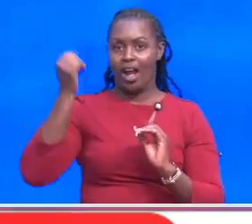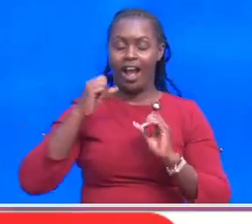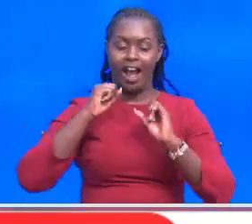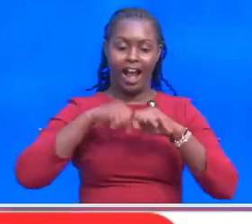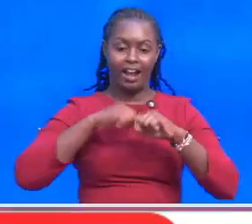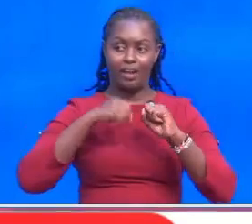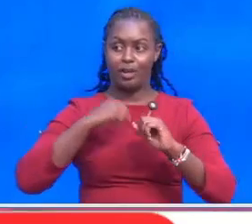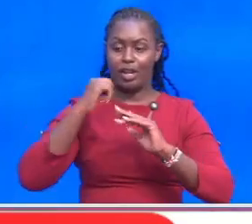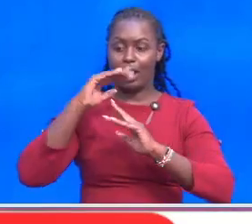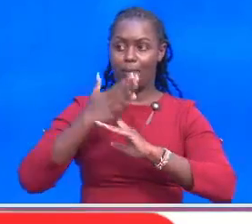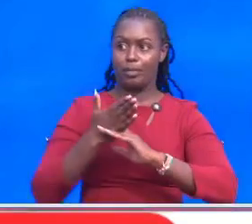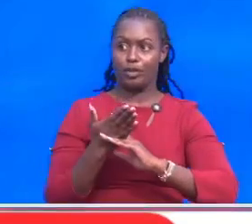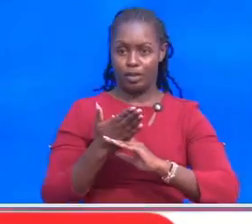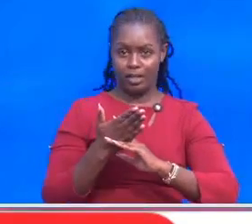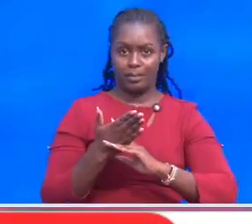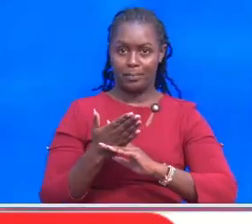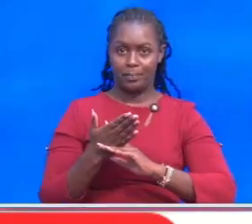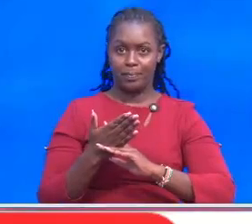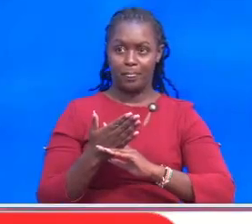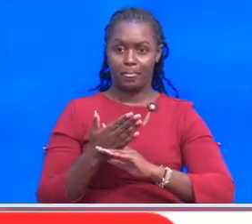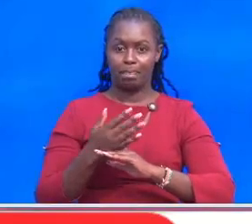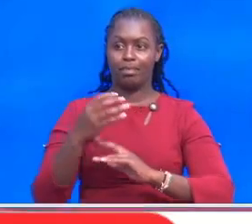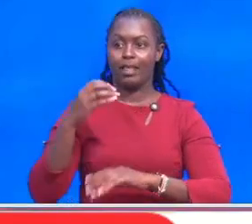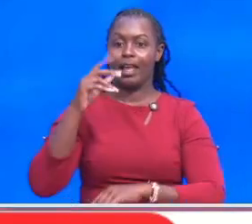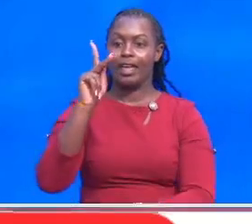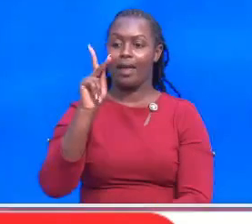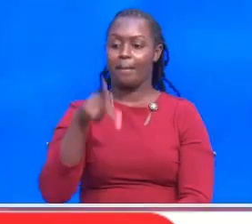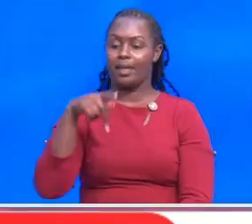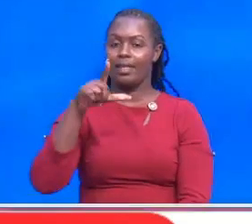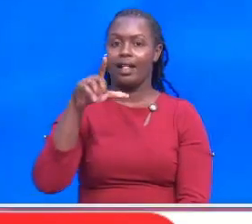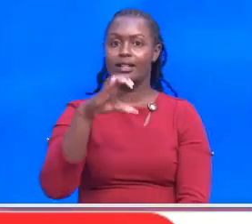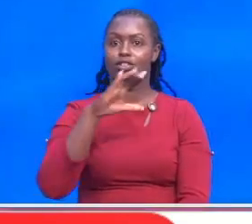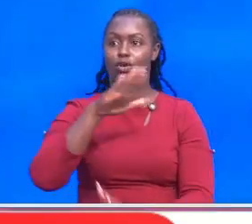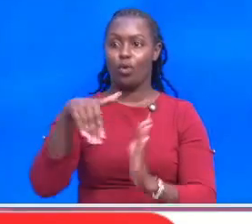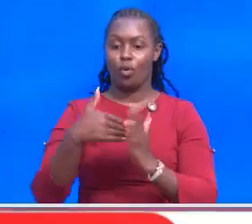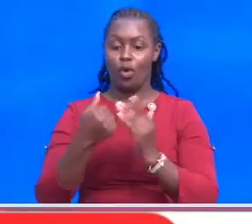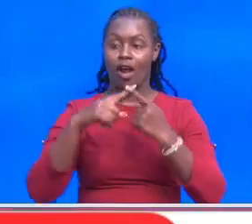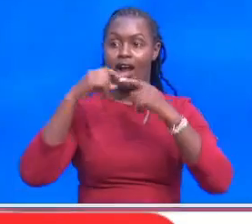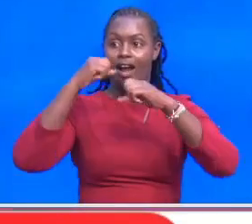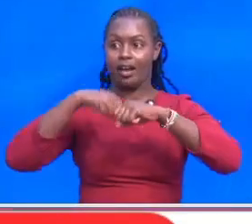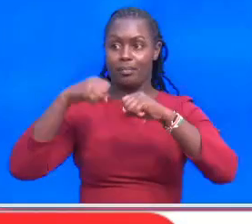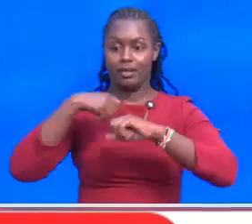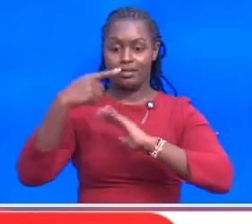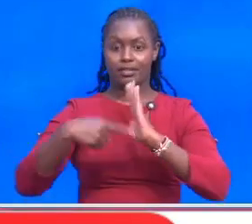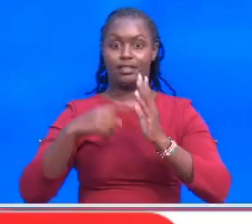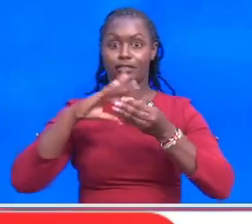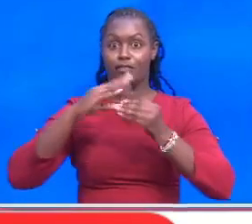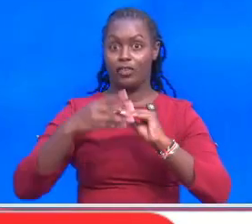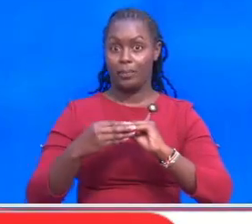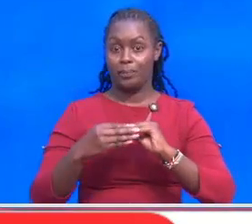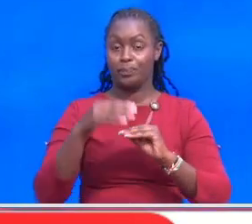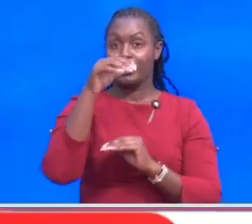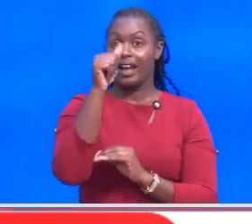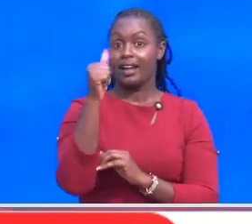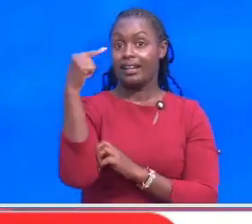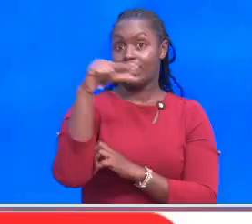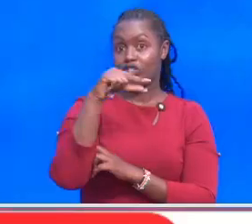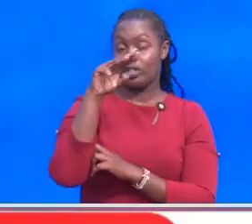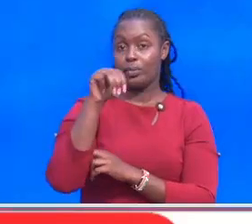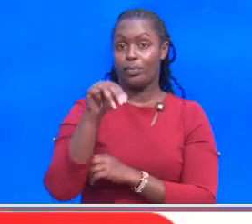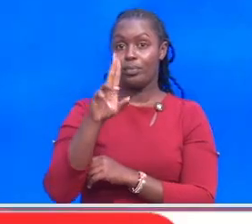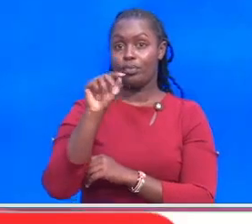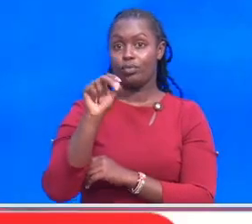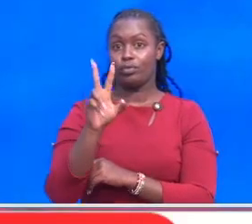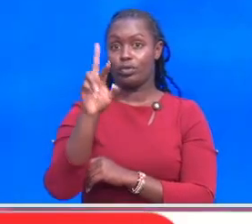between power producers and Kenya Power came up insubstantial and scantily informed. Attorney General Justin Muturi,